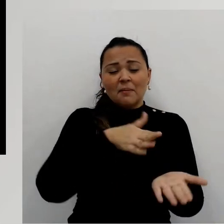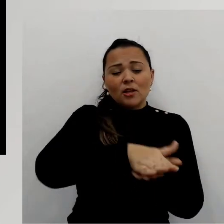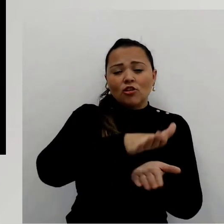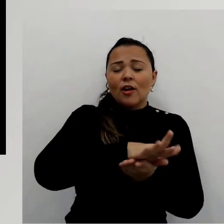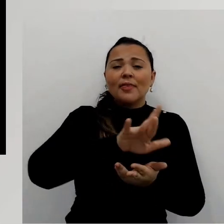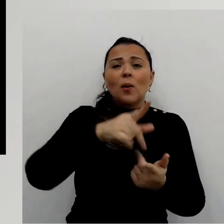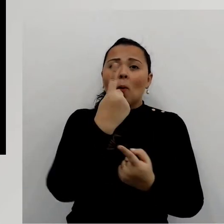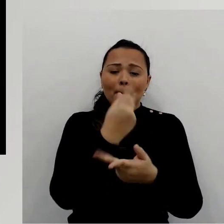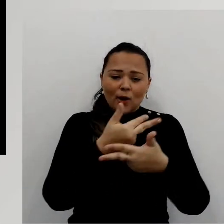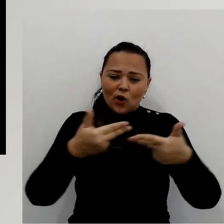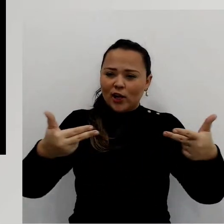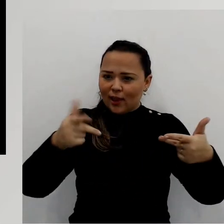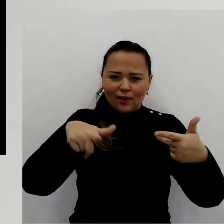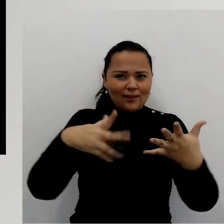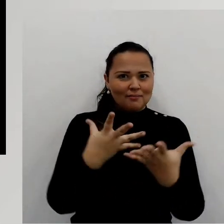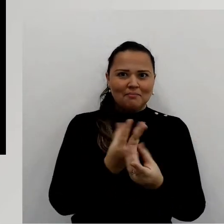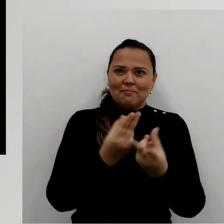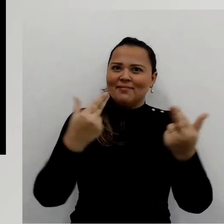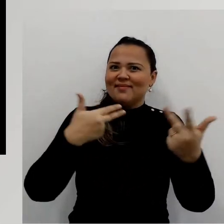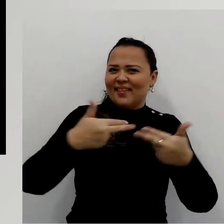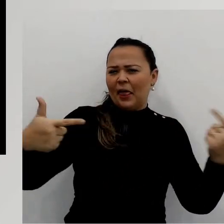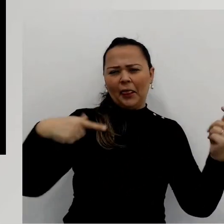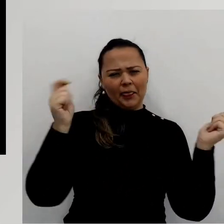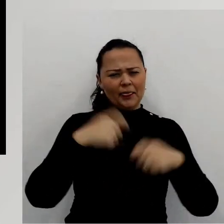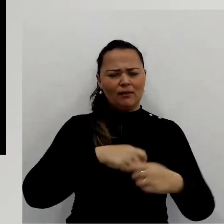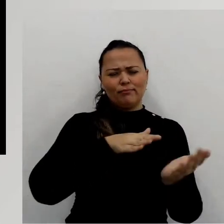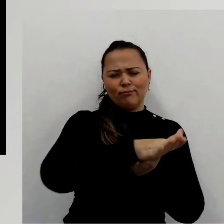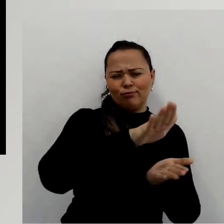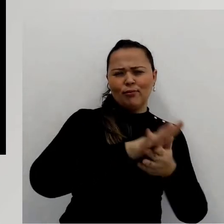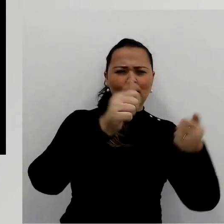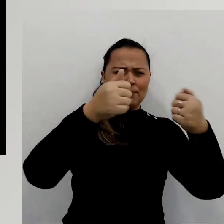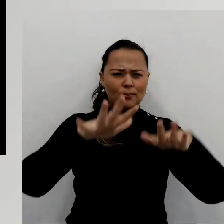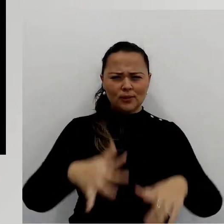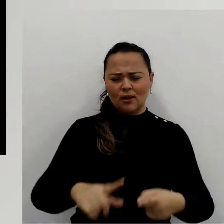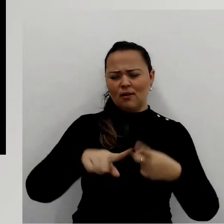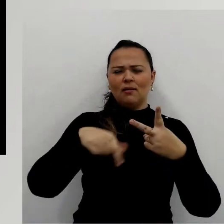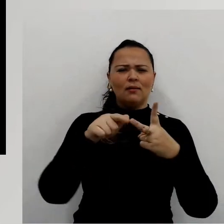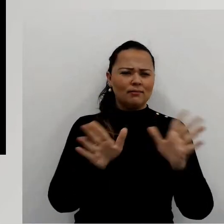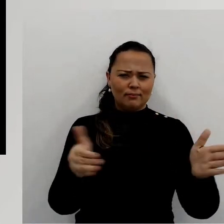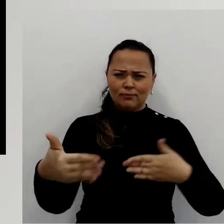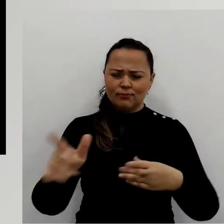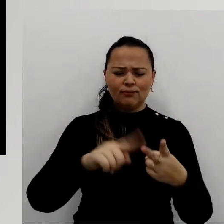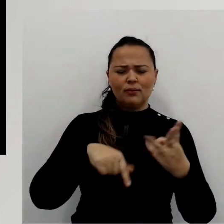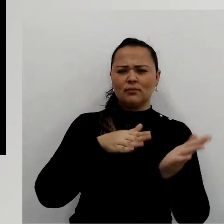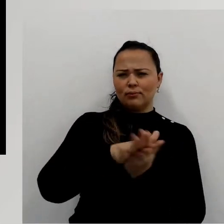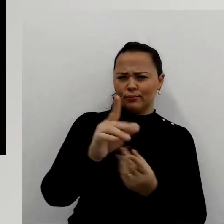is packaging printing, financial printing, stationery, forms,